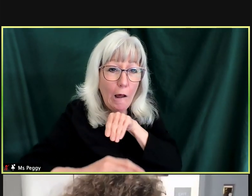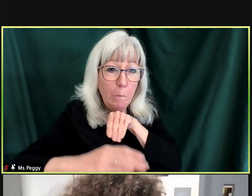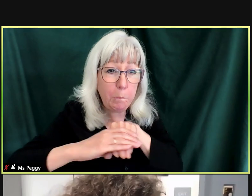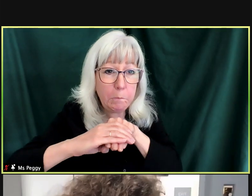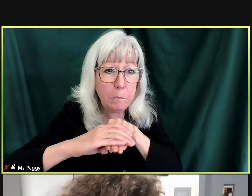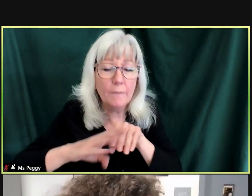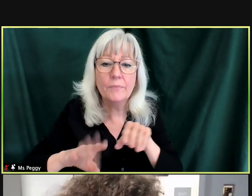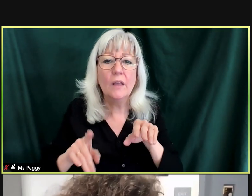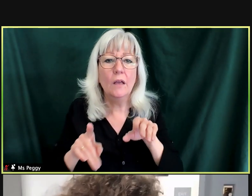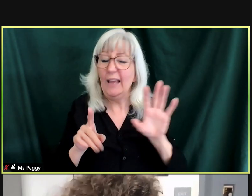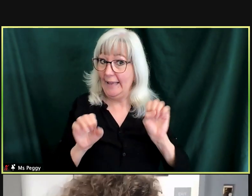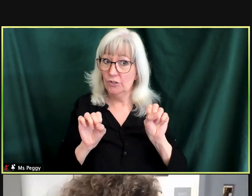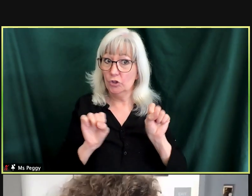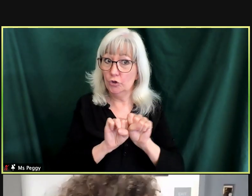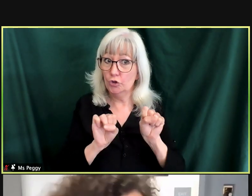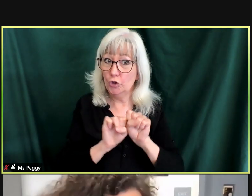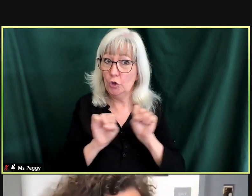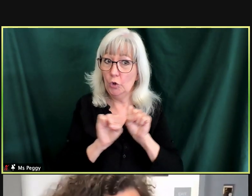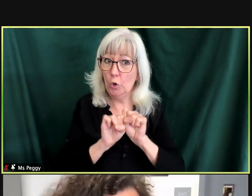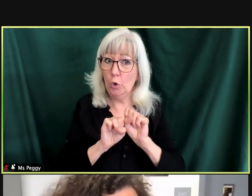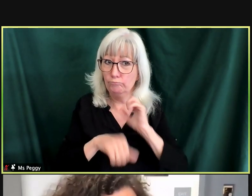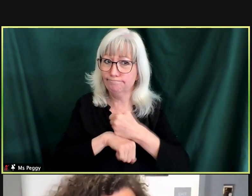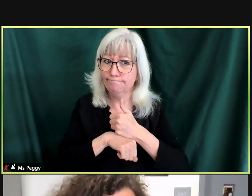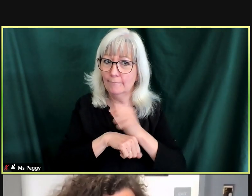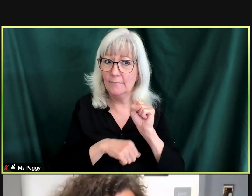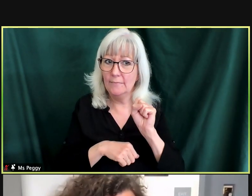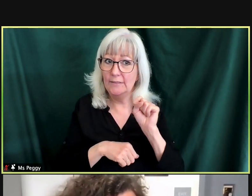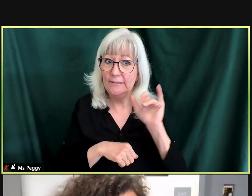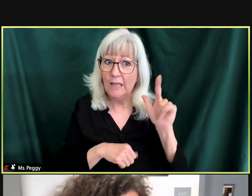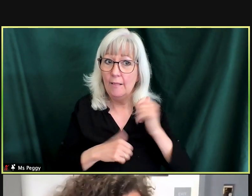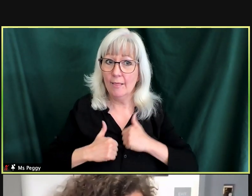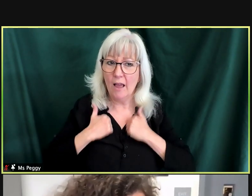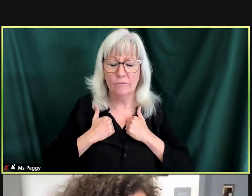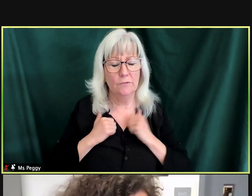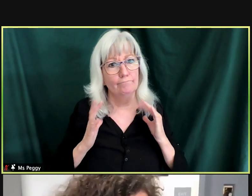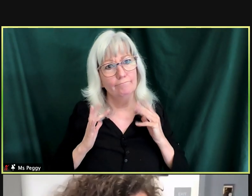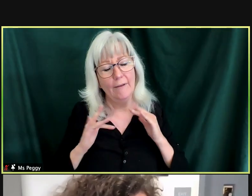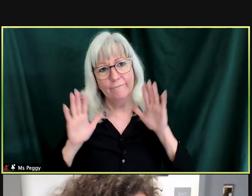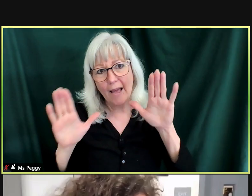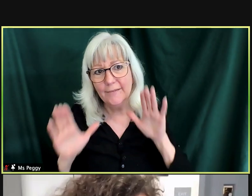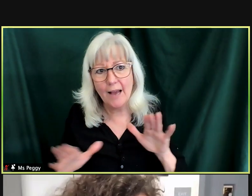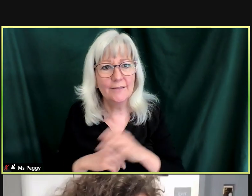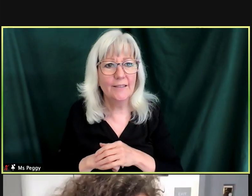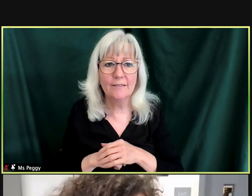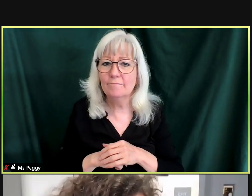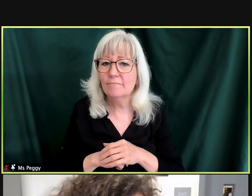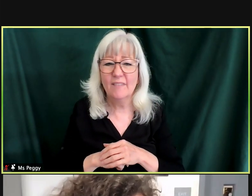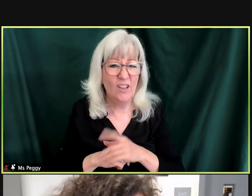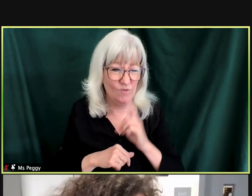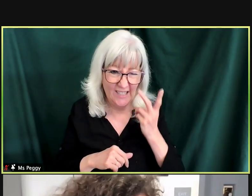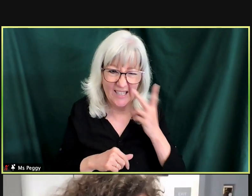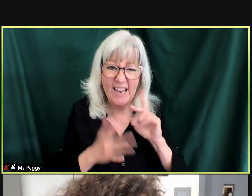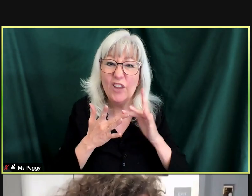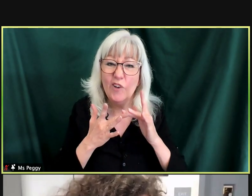His shoe still lifes are fantastic, and there's many of them. If you want to look them up on the internet, there's like a dozen of them.